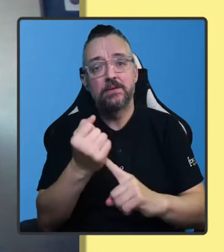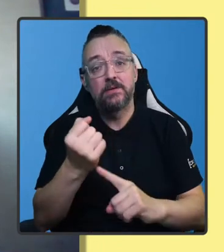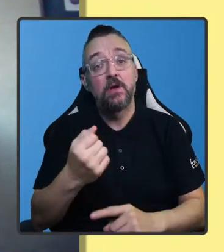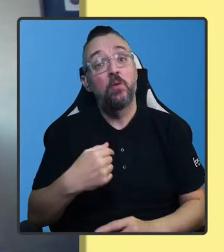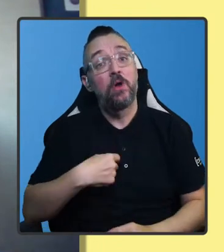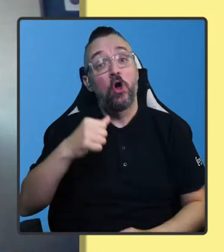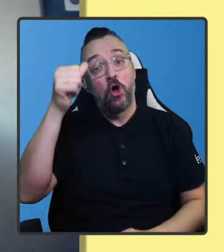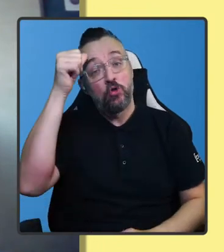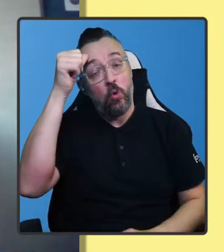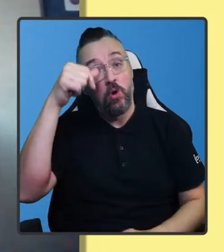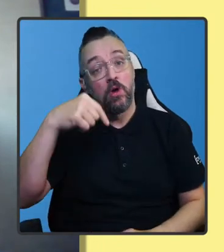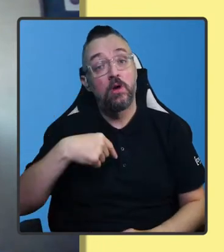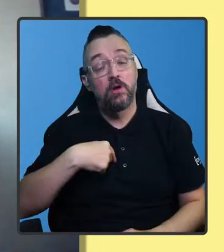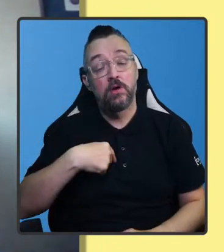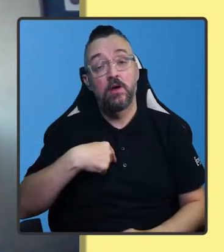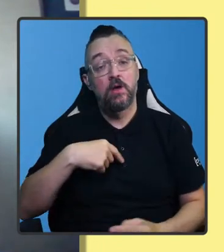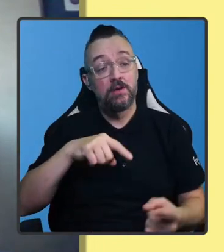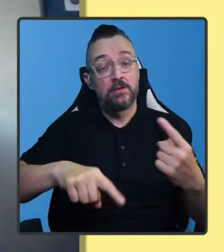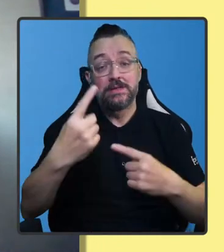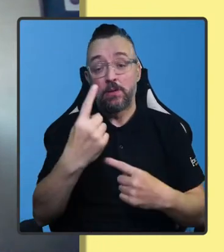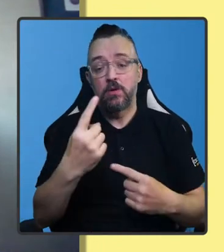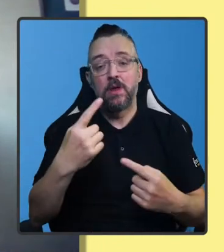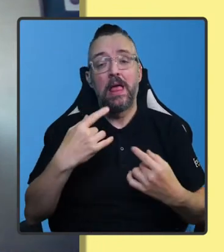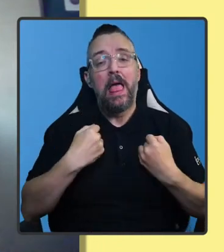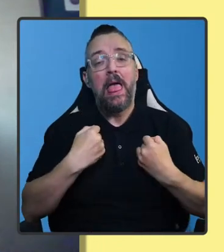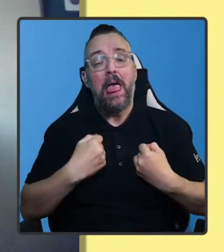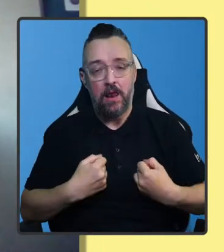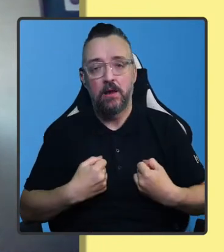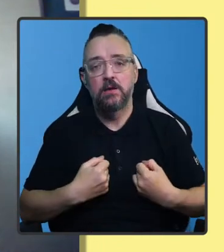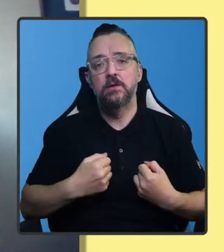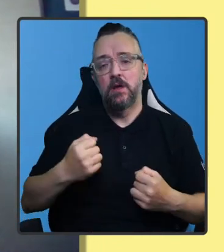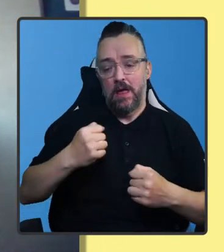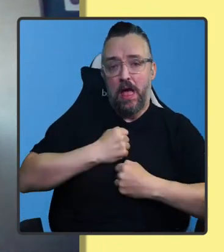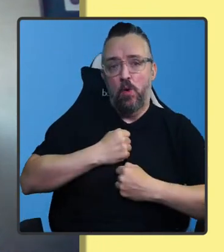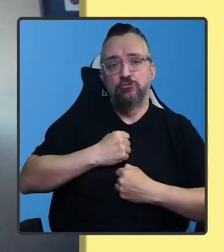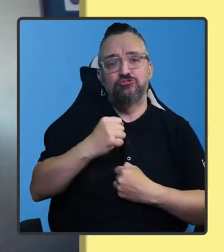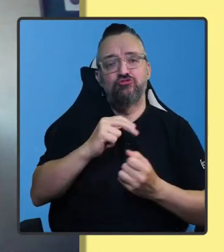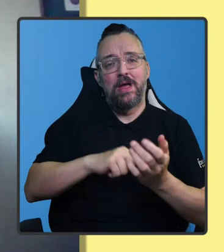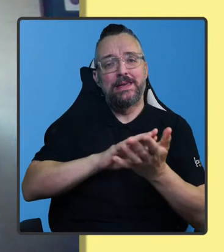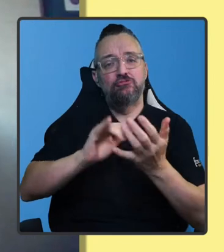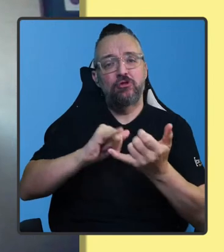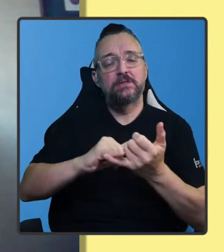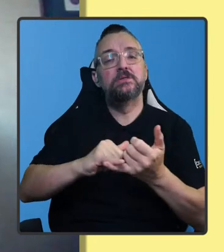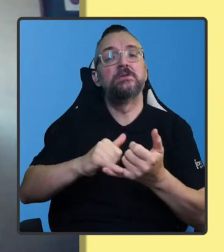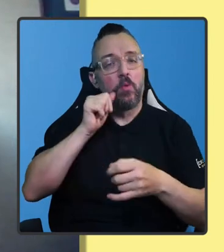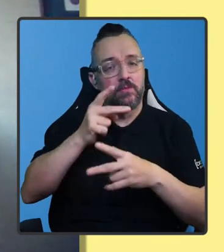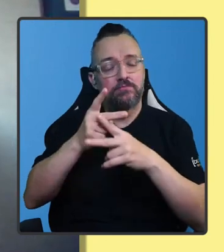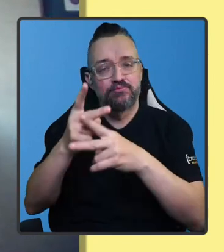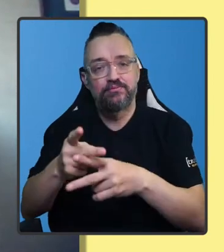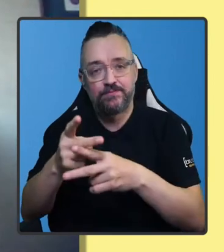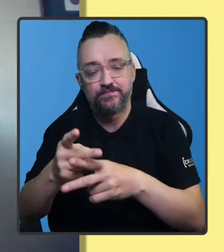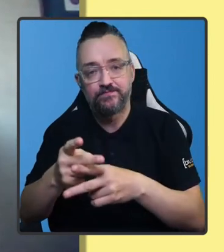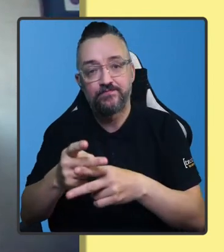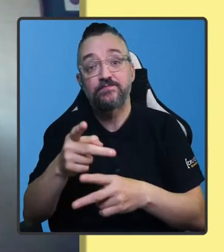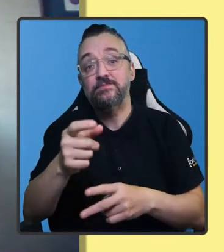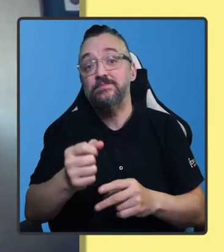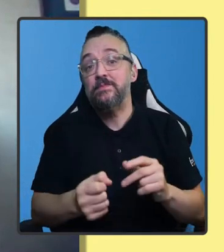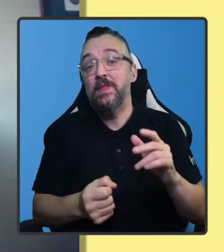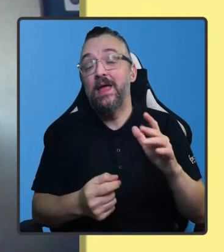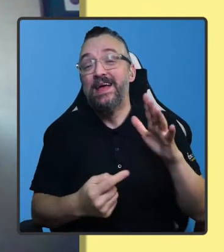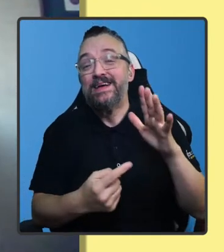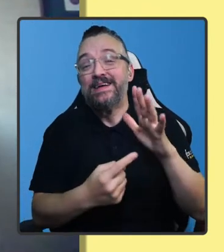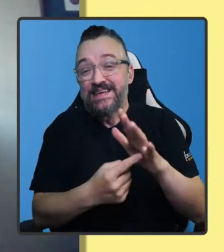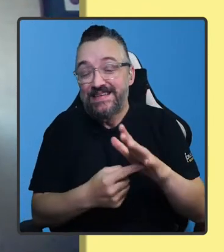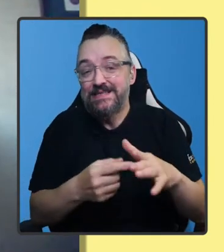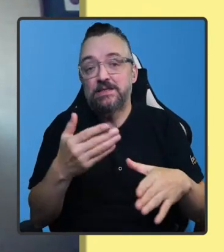our NHS will be there to care for them, and where the key workers are not given the bare minimum, but are rewarded and